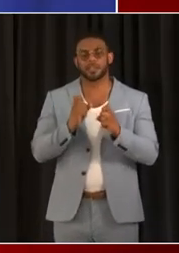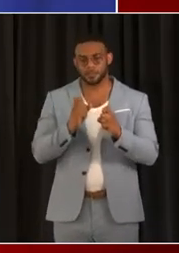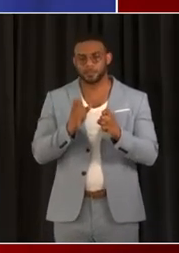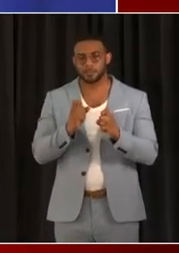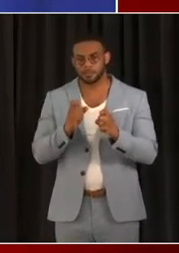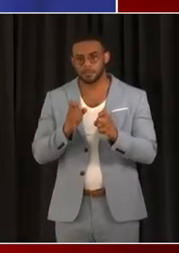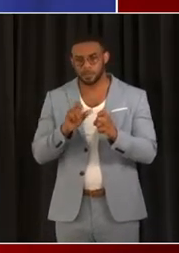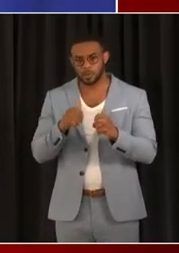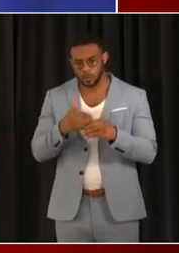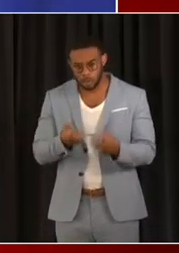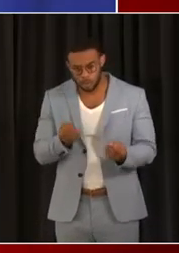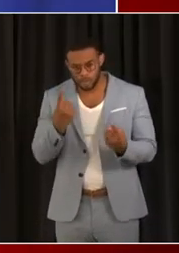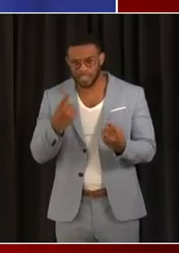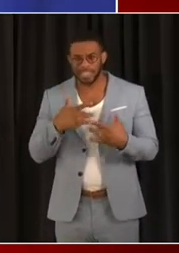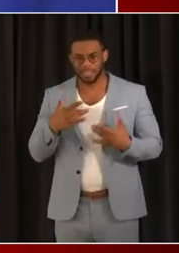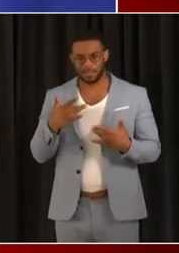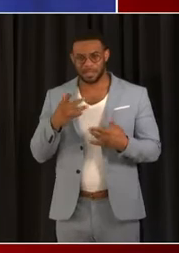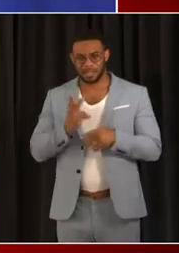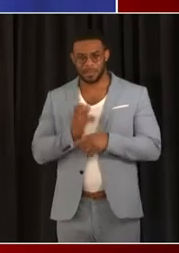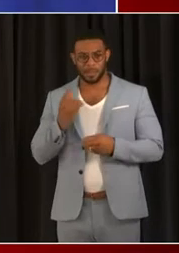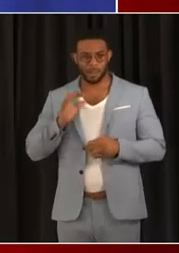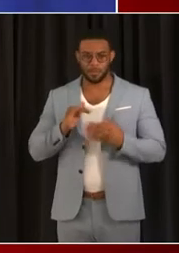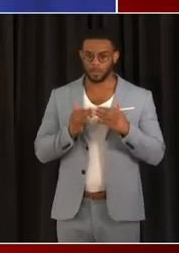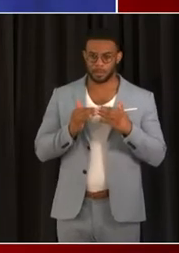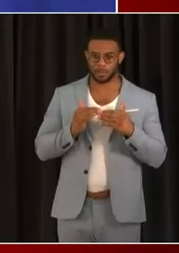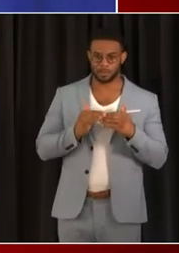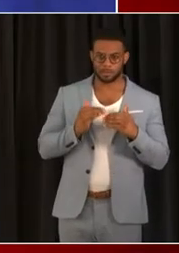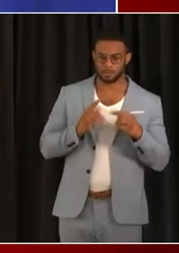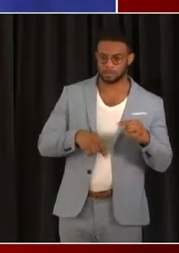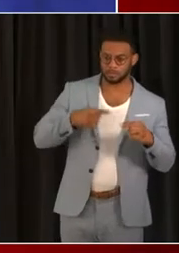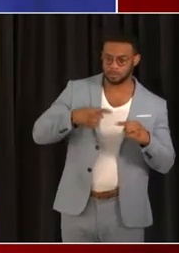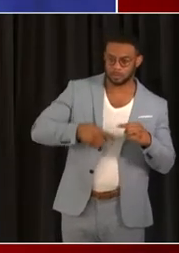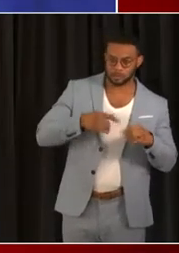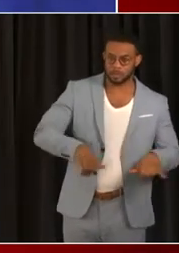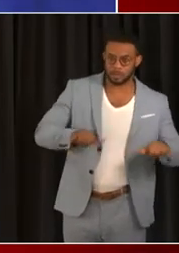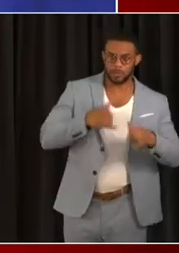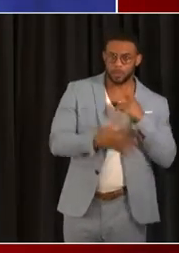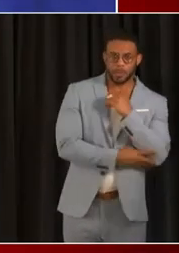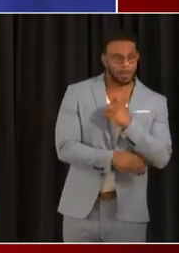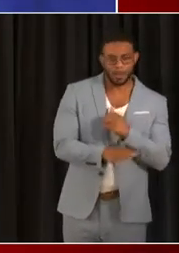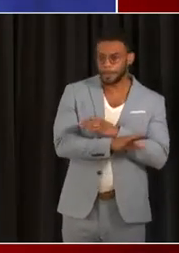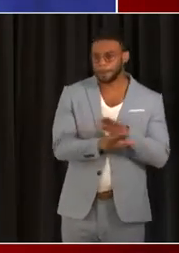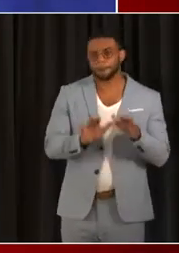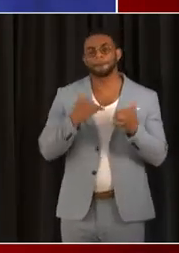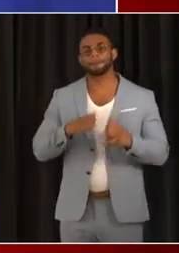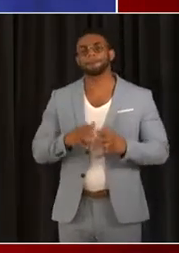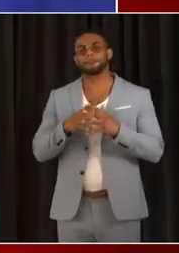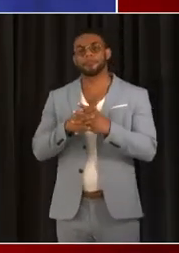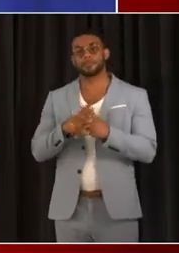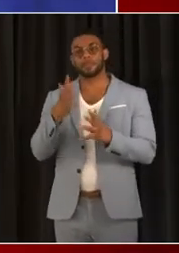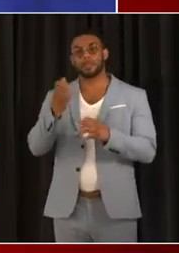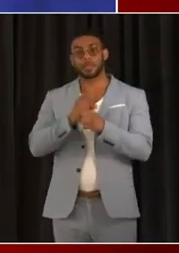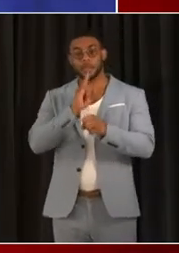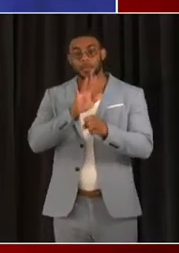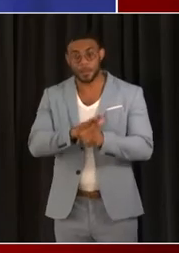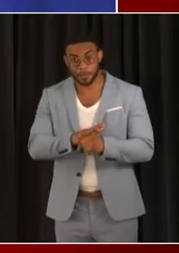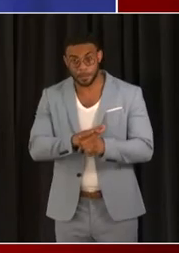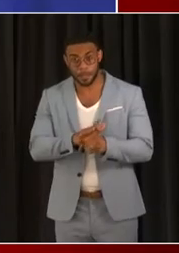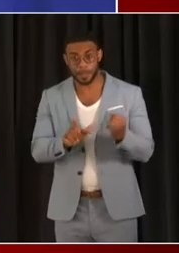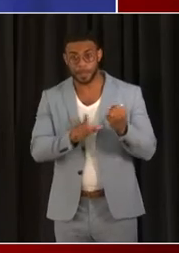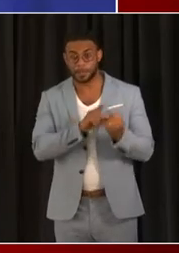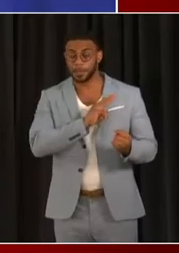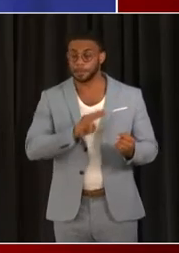away from the trends that typically keep many in our community in that cycle of poverty. We have now launched that 5-year